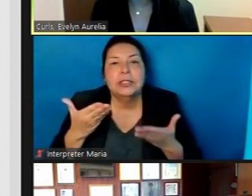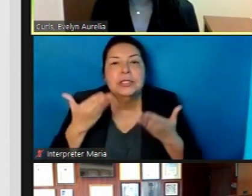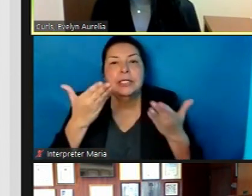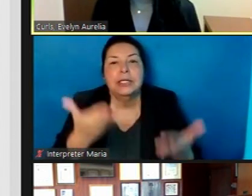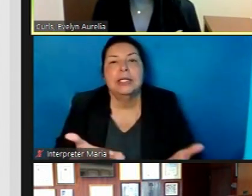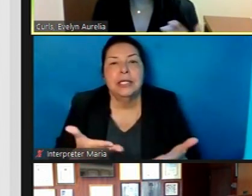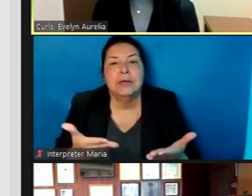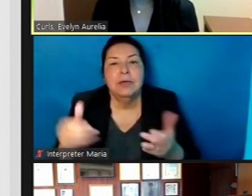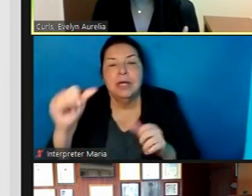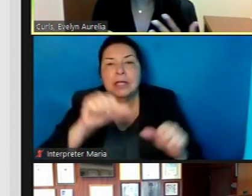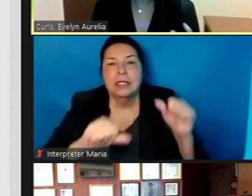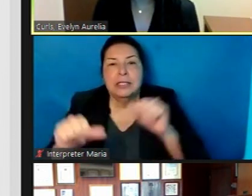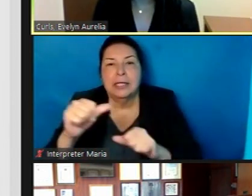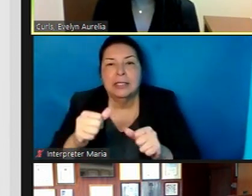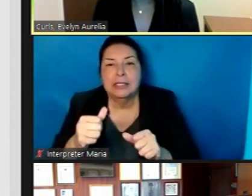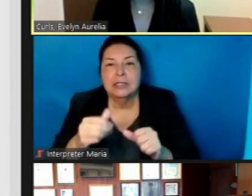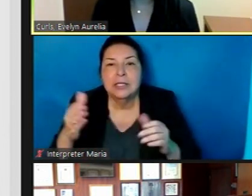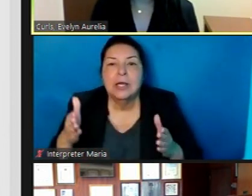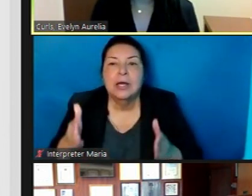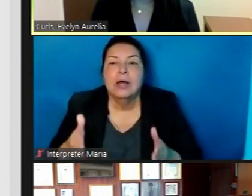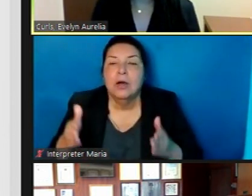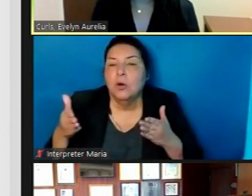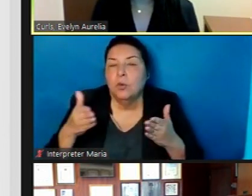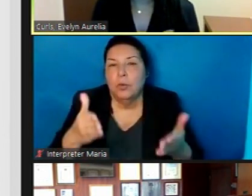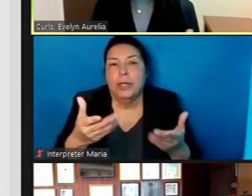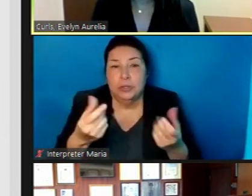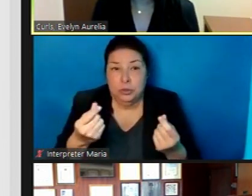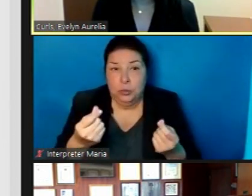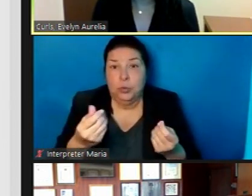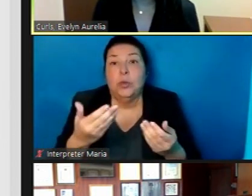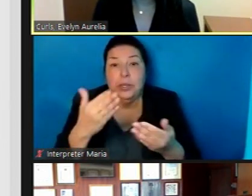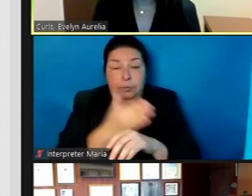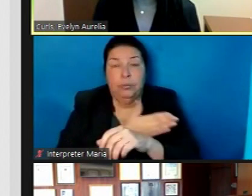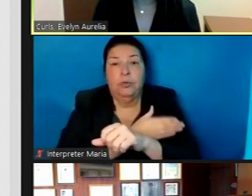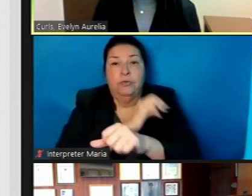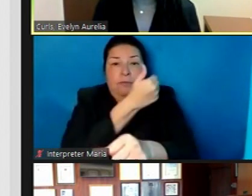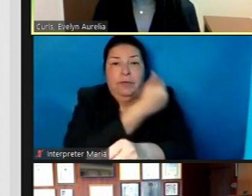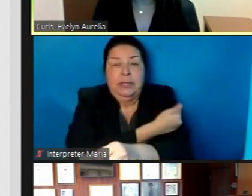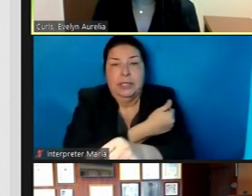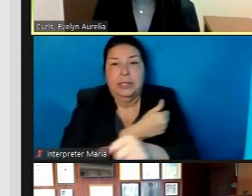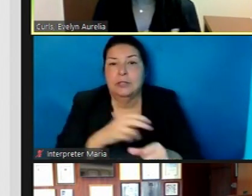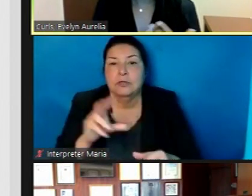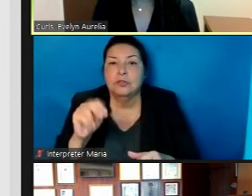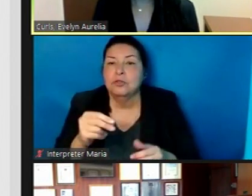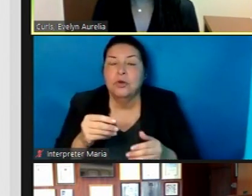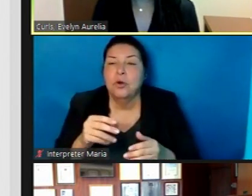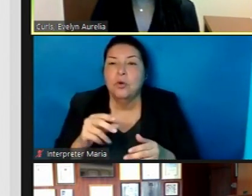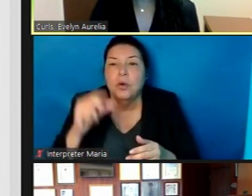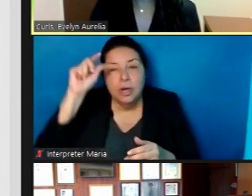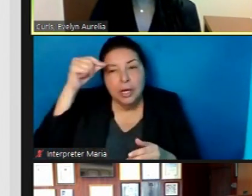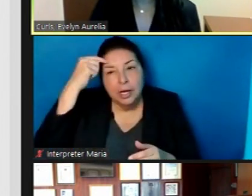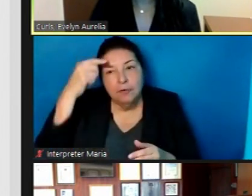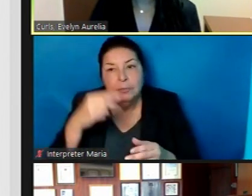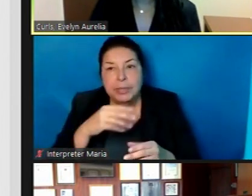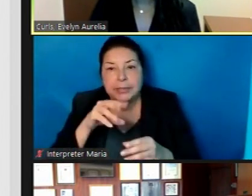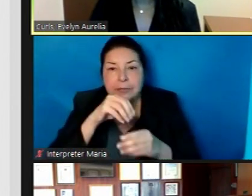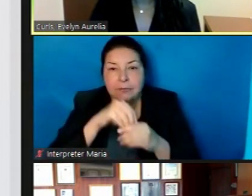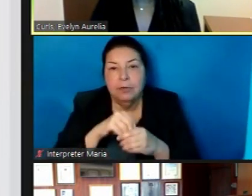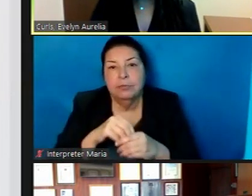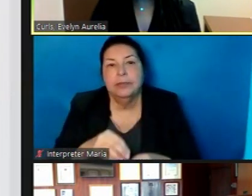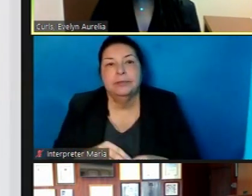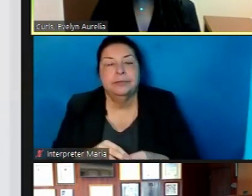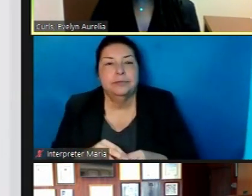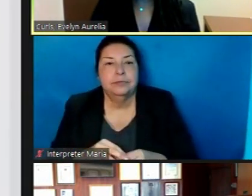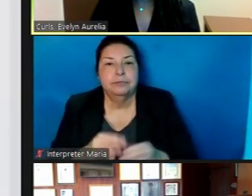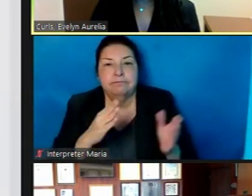could. There was no influence by the American government or any other government in that case to make the vaccine.